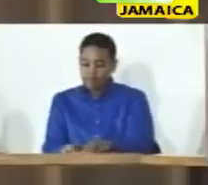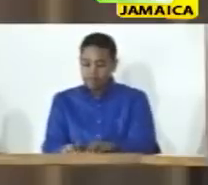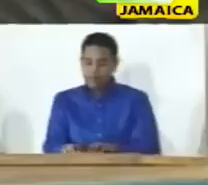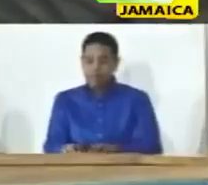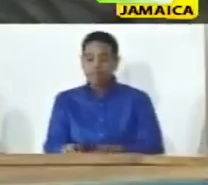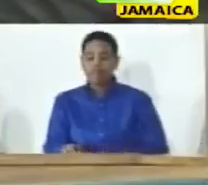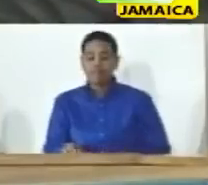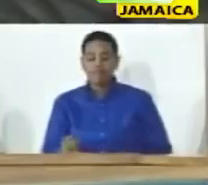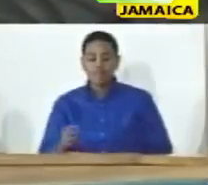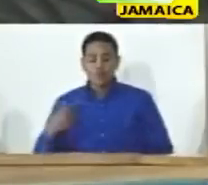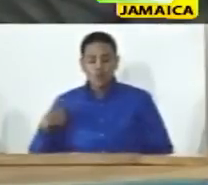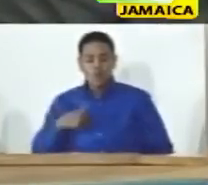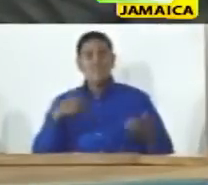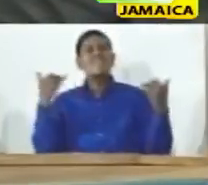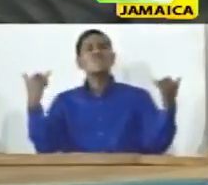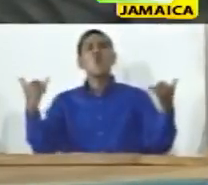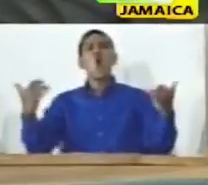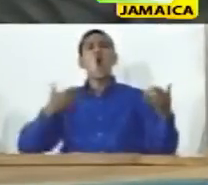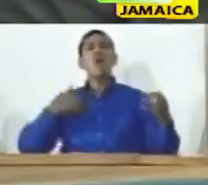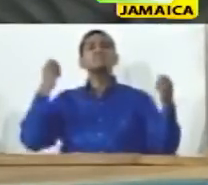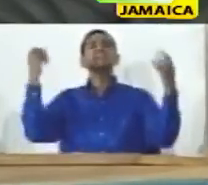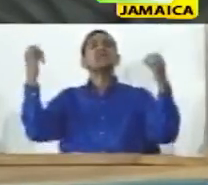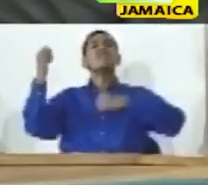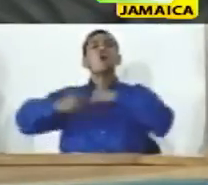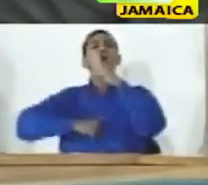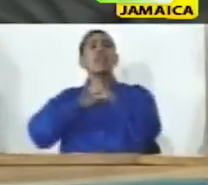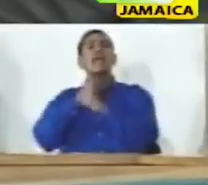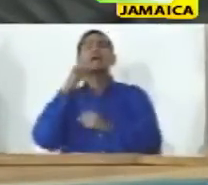We have now had several years of